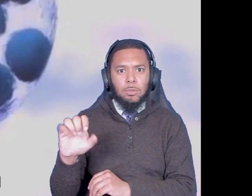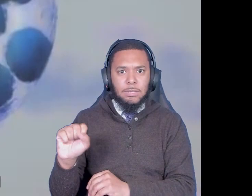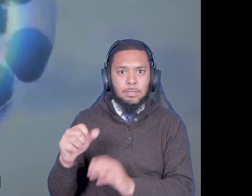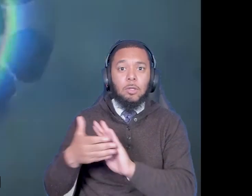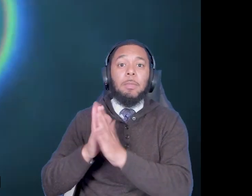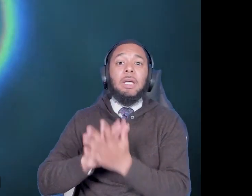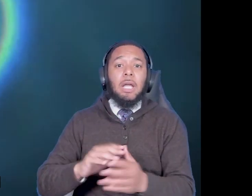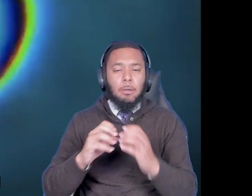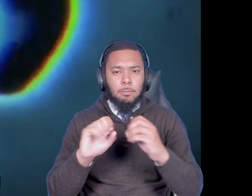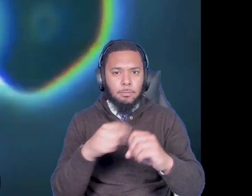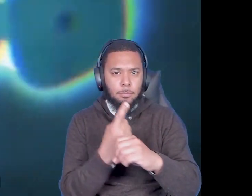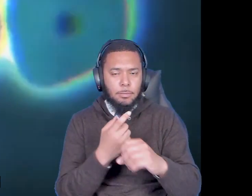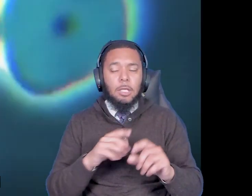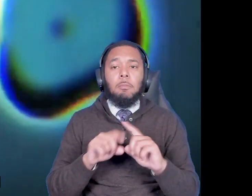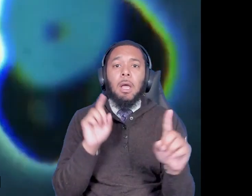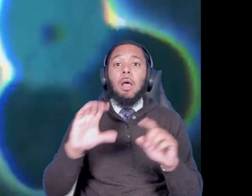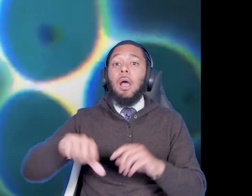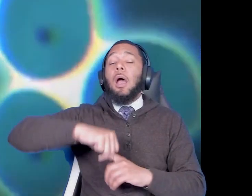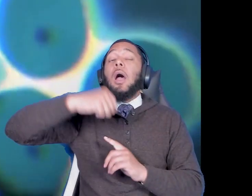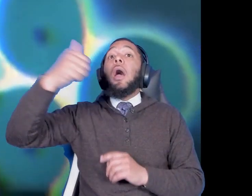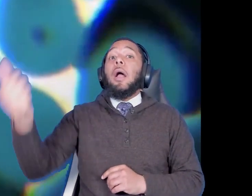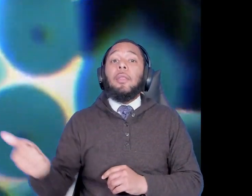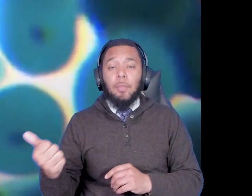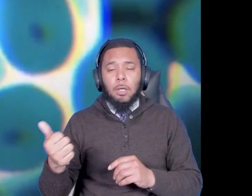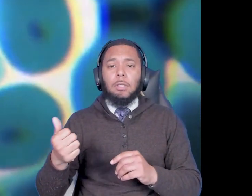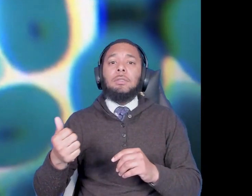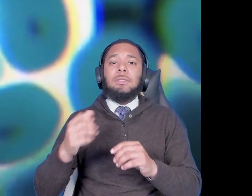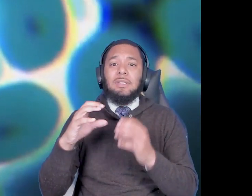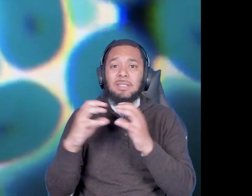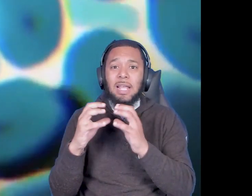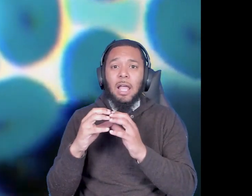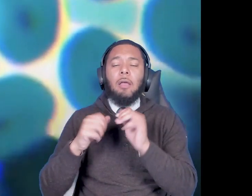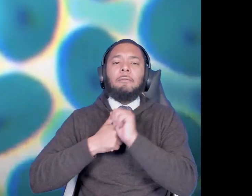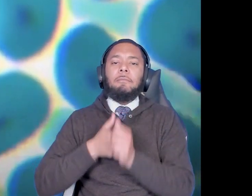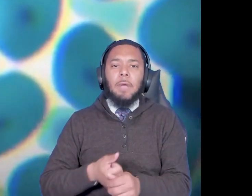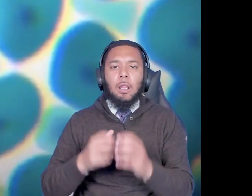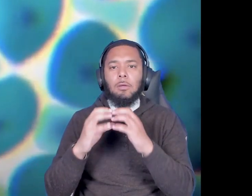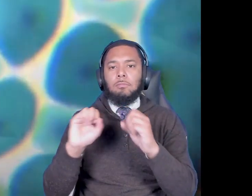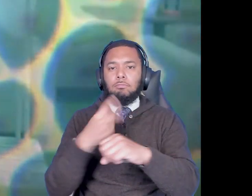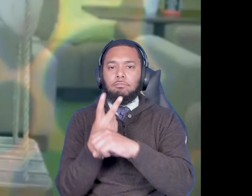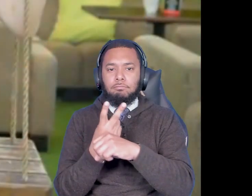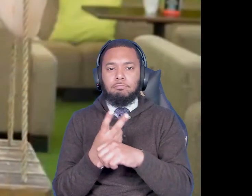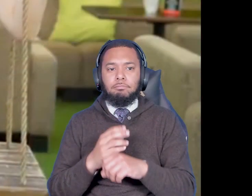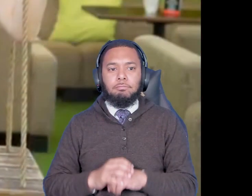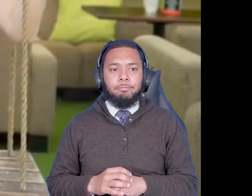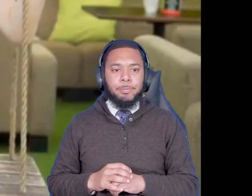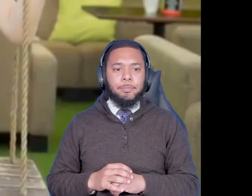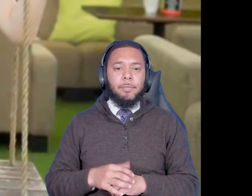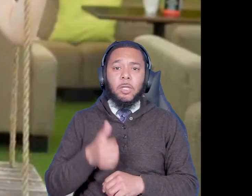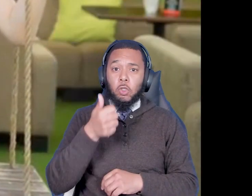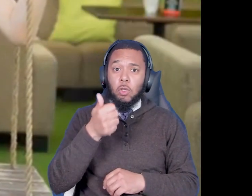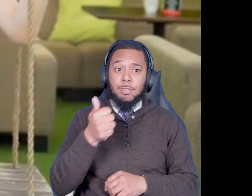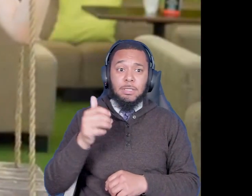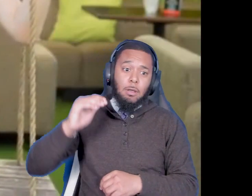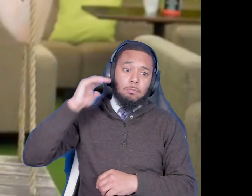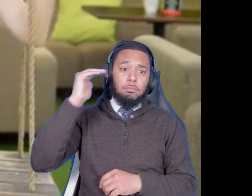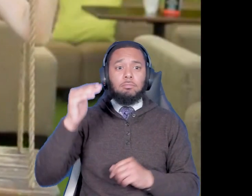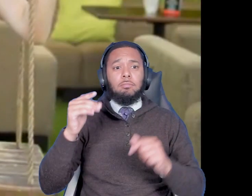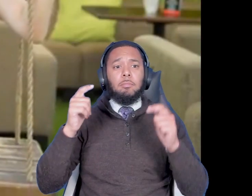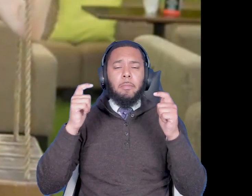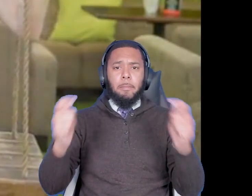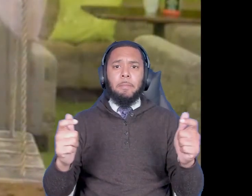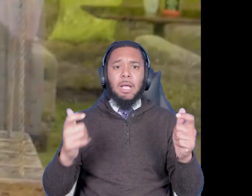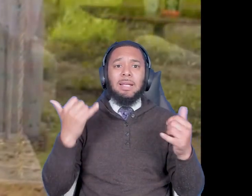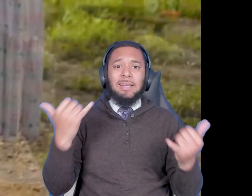sex cells. But every other cell in our body undergoes mitosis. It's how we get more cells. You are a much larger organism